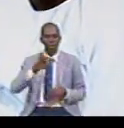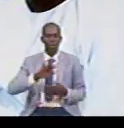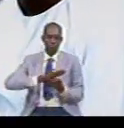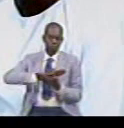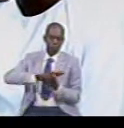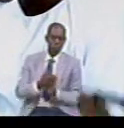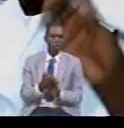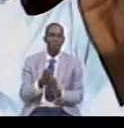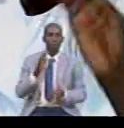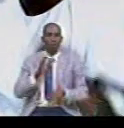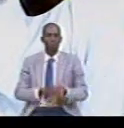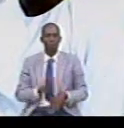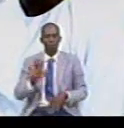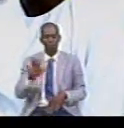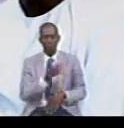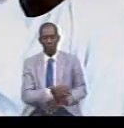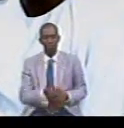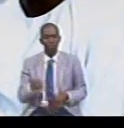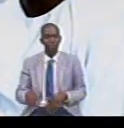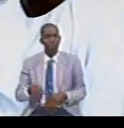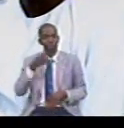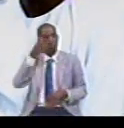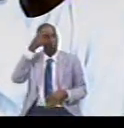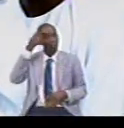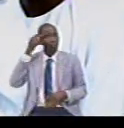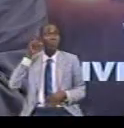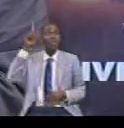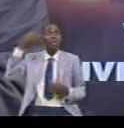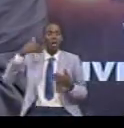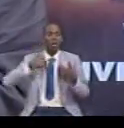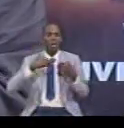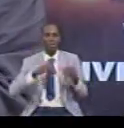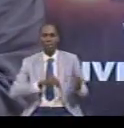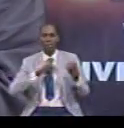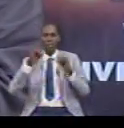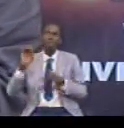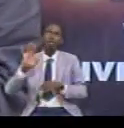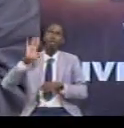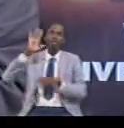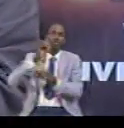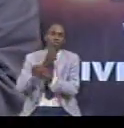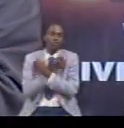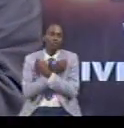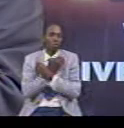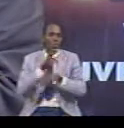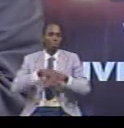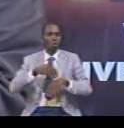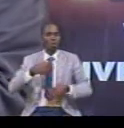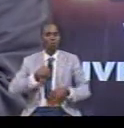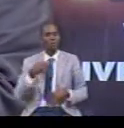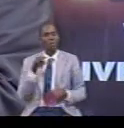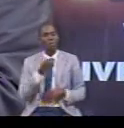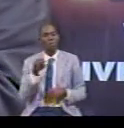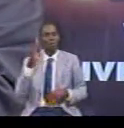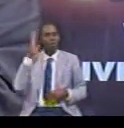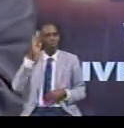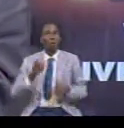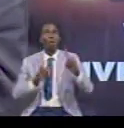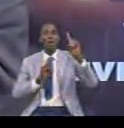underfoot, because he has set his love upon me. Therefore will I deliver